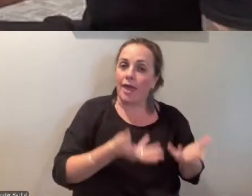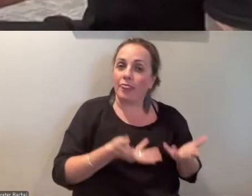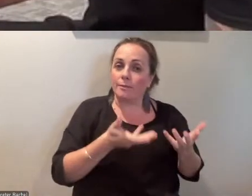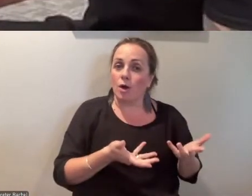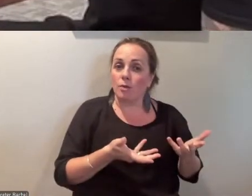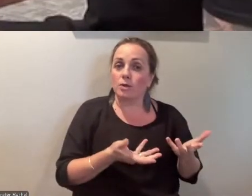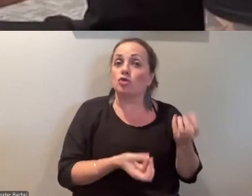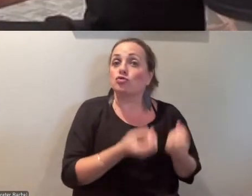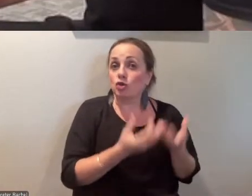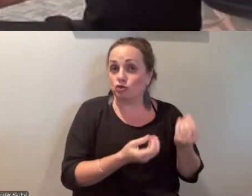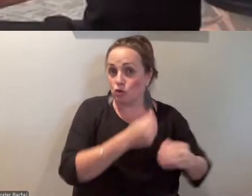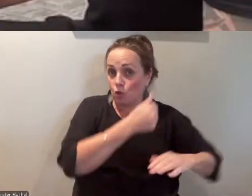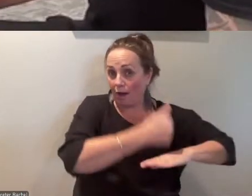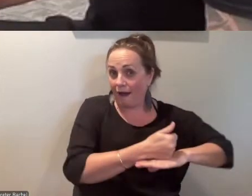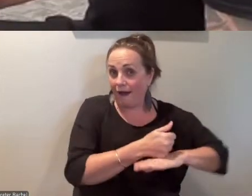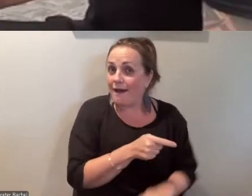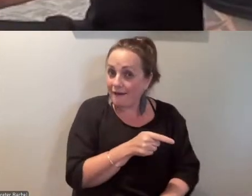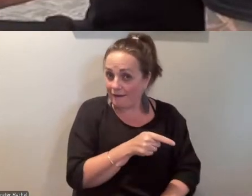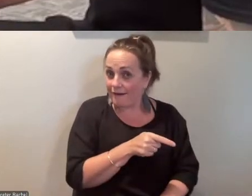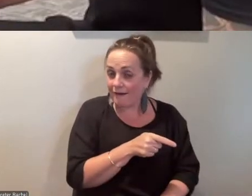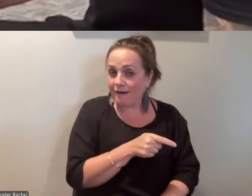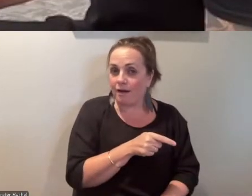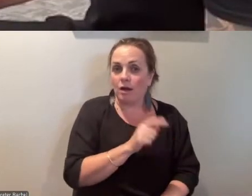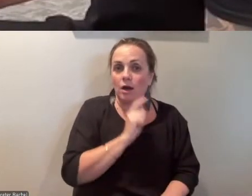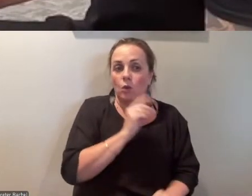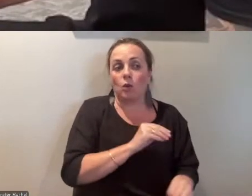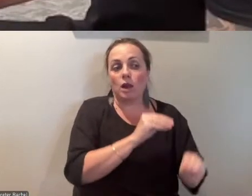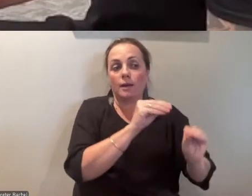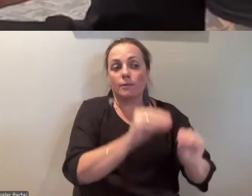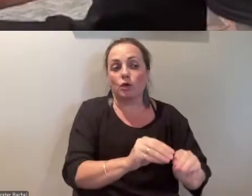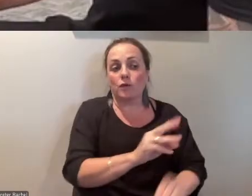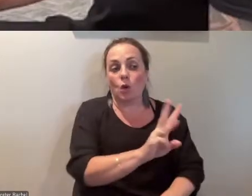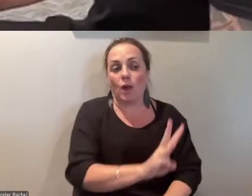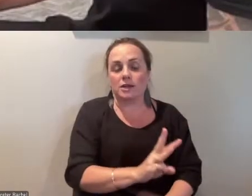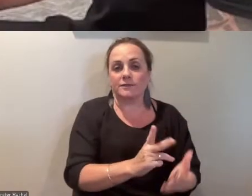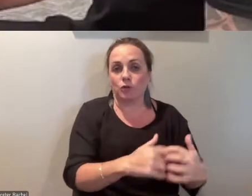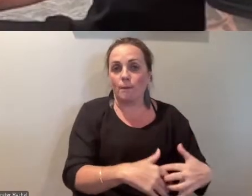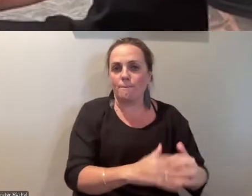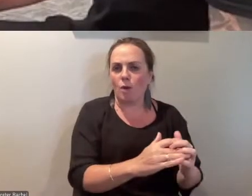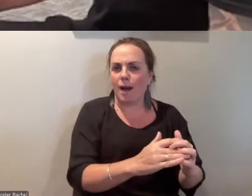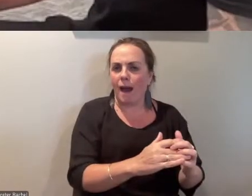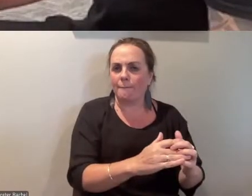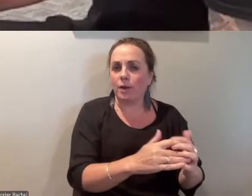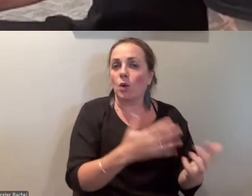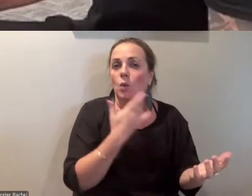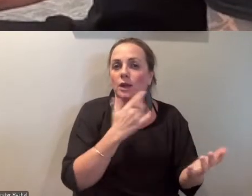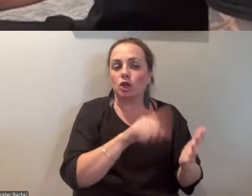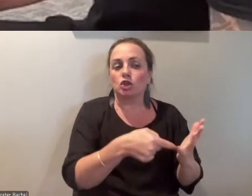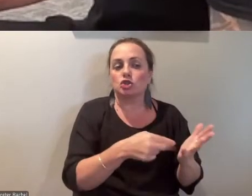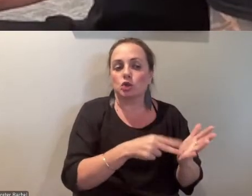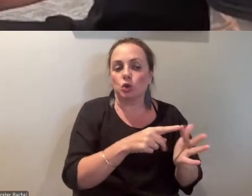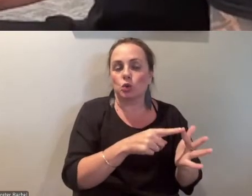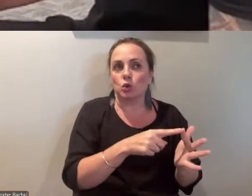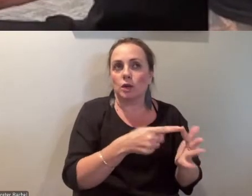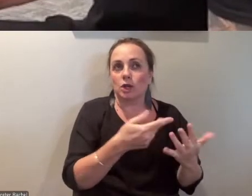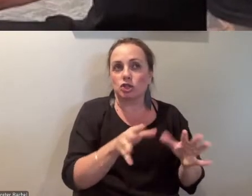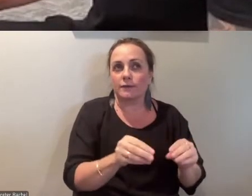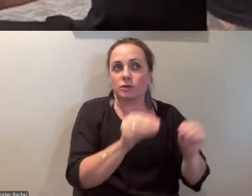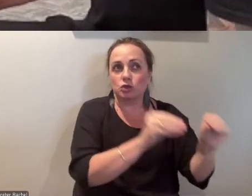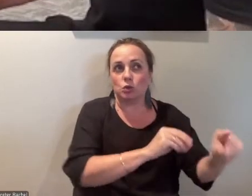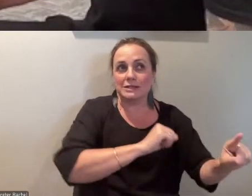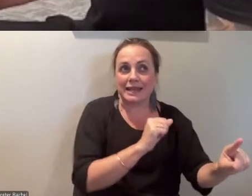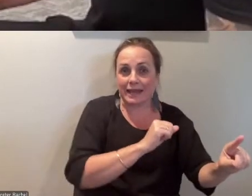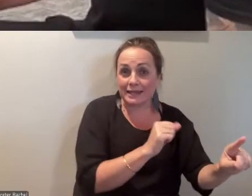in Rotorua, and it's coming to Wellington for the pop-up in June, and then it's going to head over to Dunedin pop-up and then